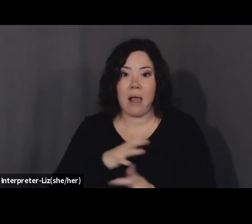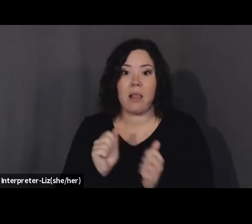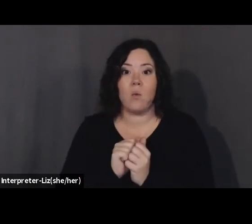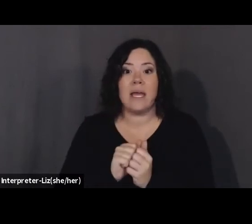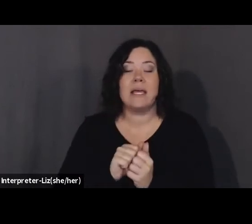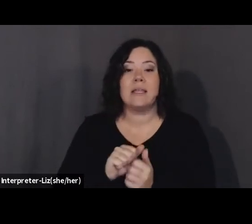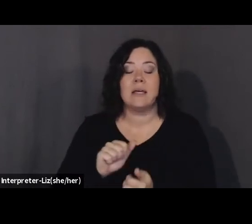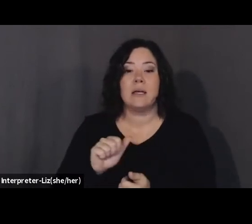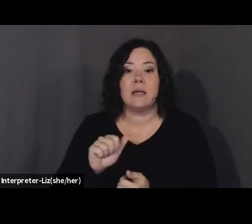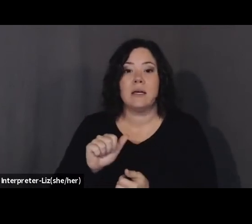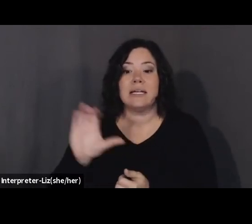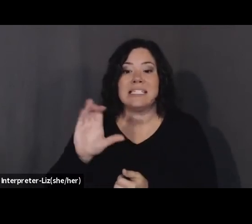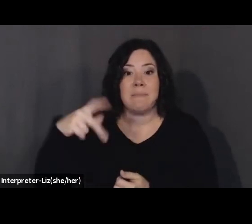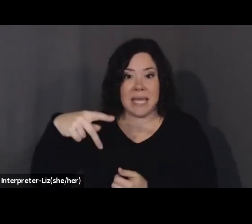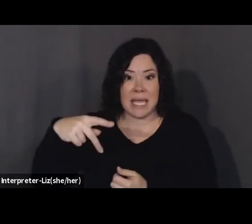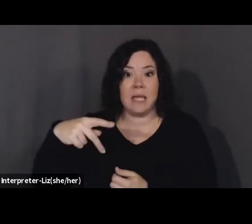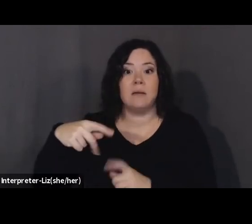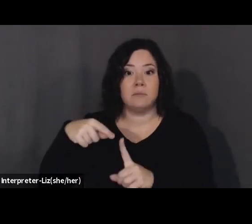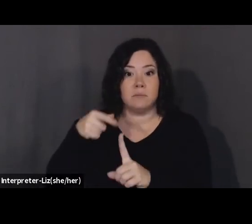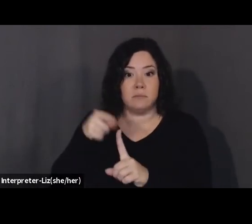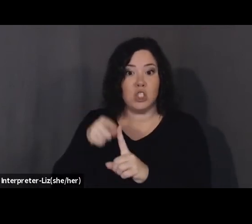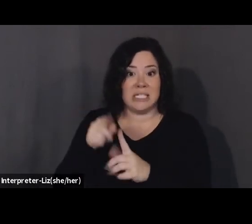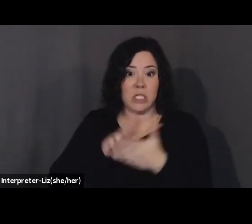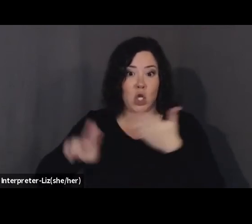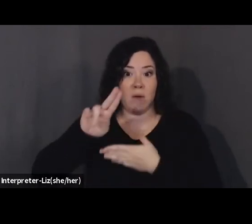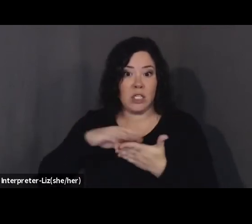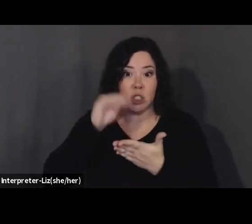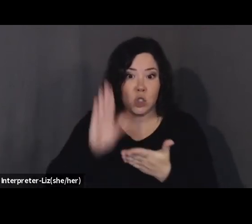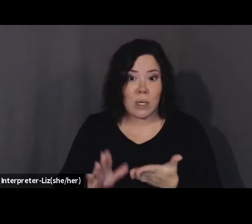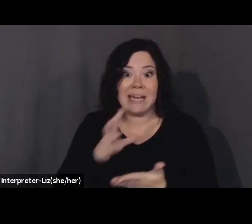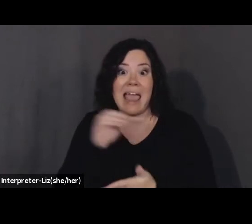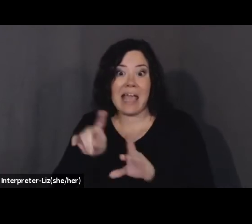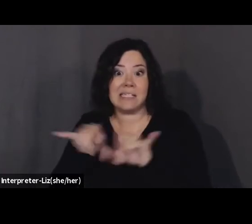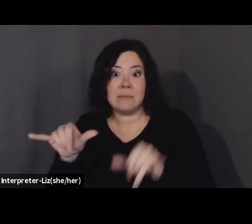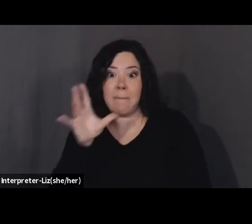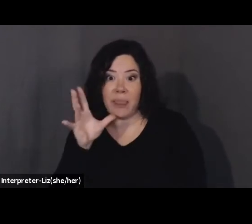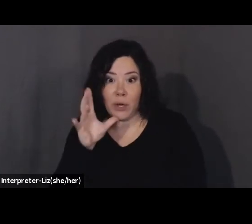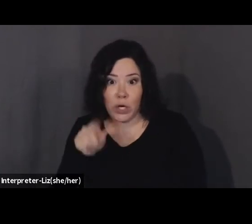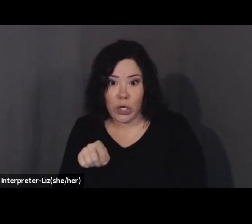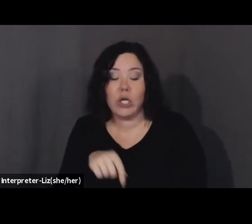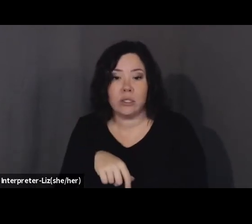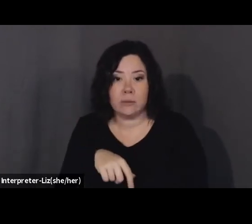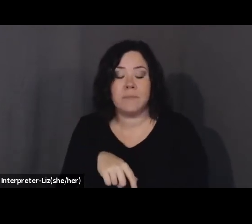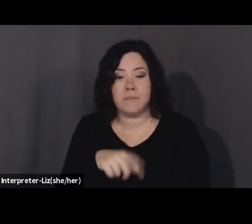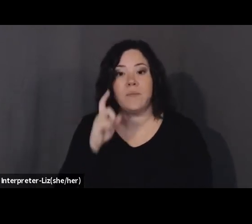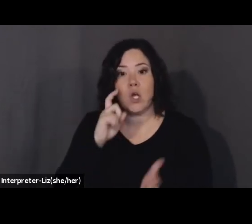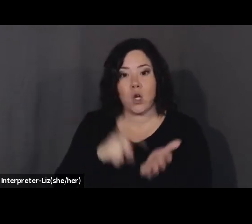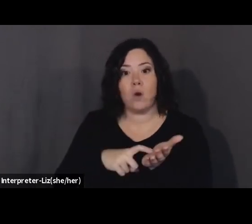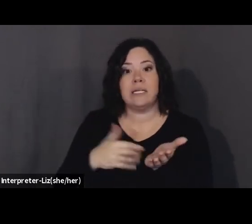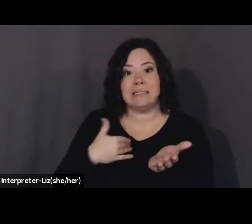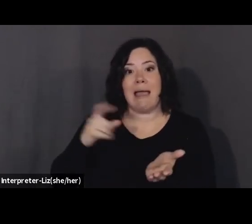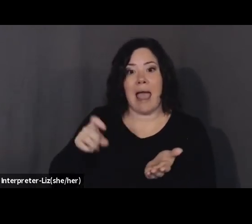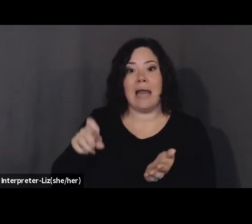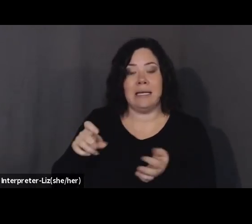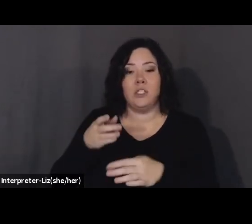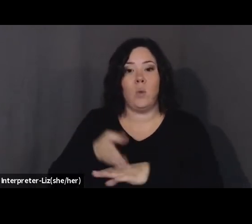a university student and a mother. And she identified that she had needs to increase